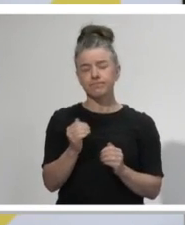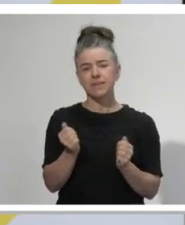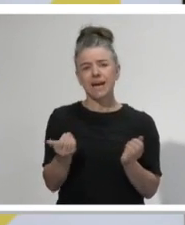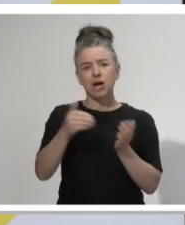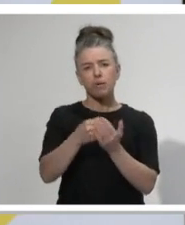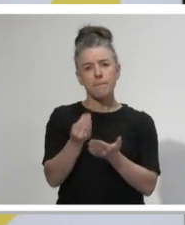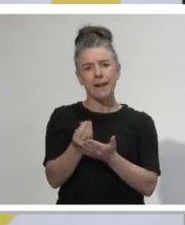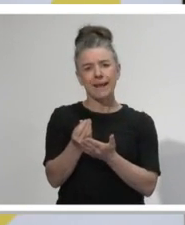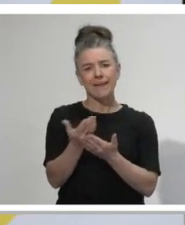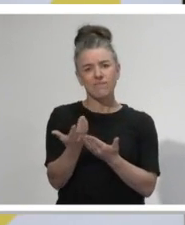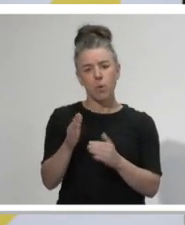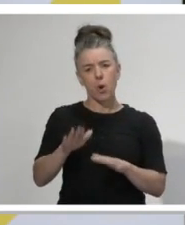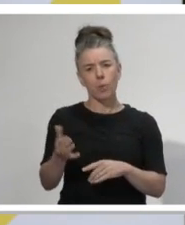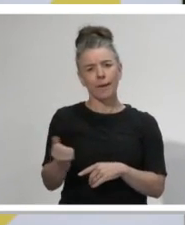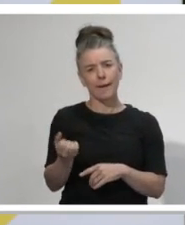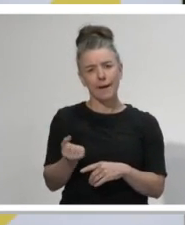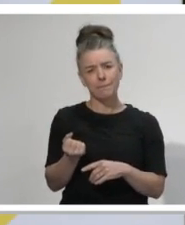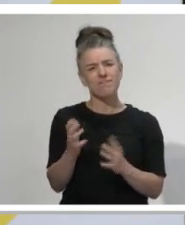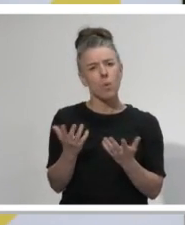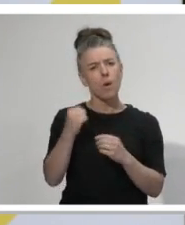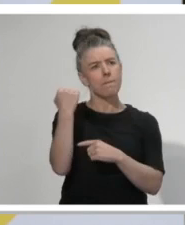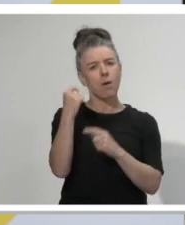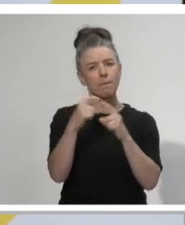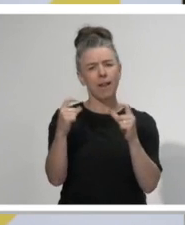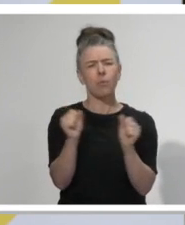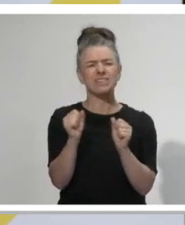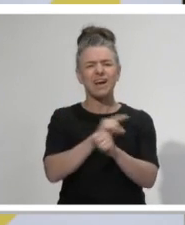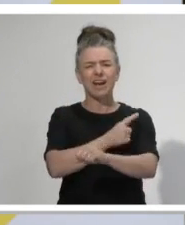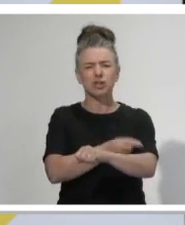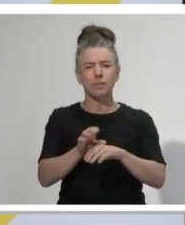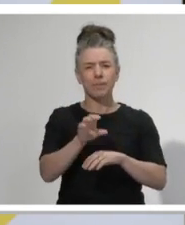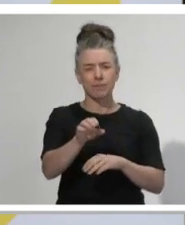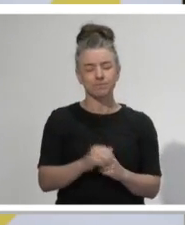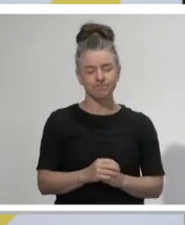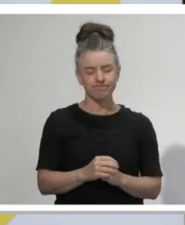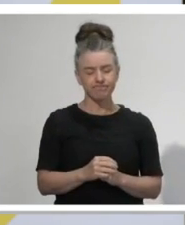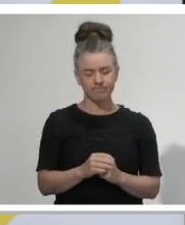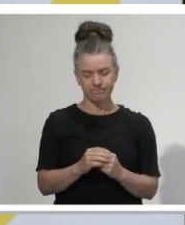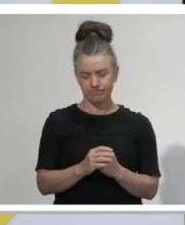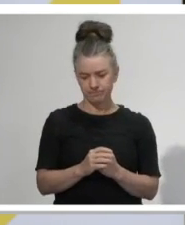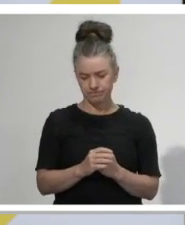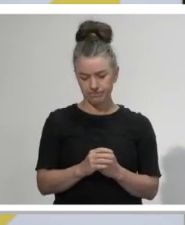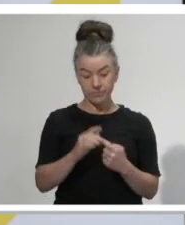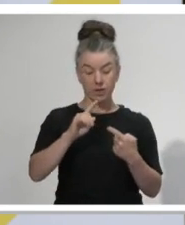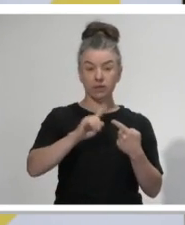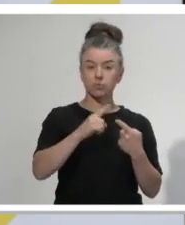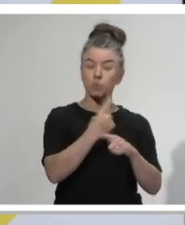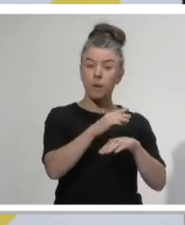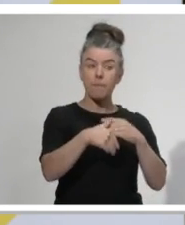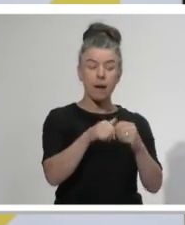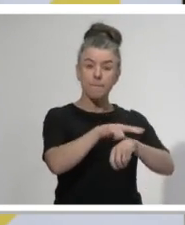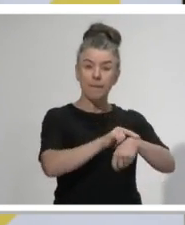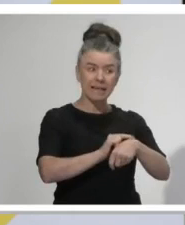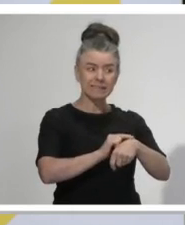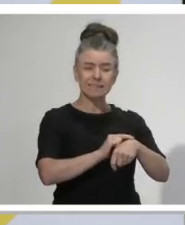flow loan scheme. Firstly, on enforcement, an update of our ongoing enforcement under Alert Level 3 rules.